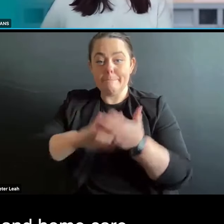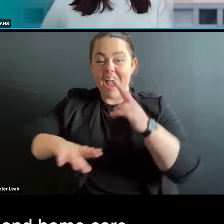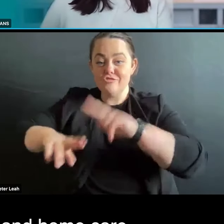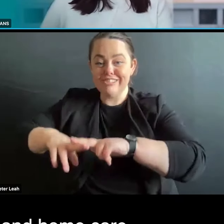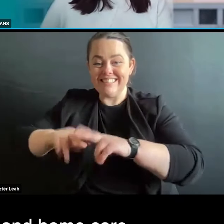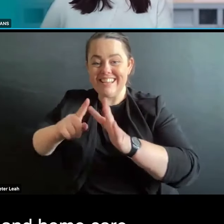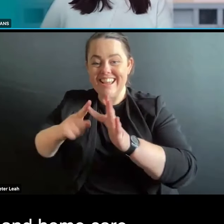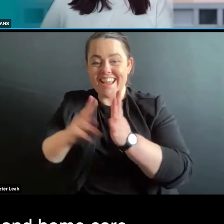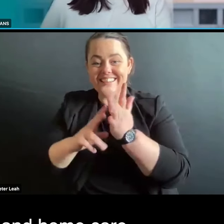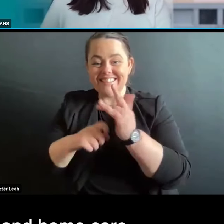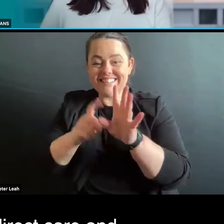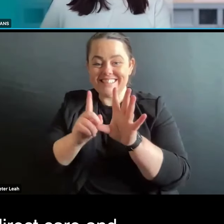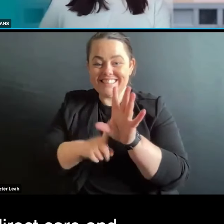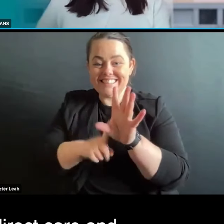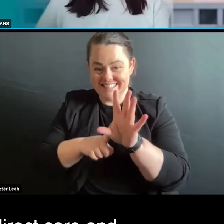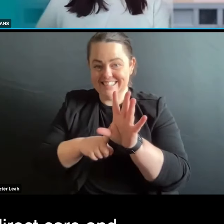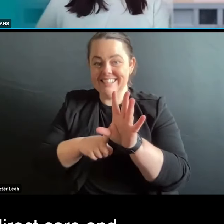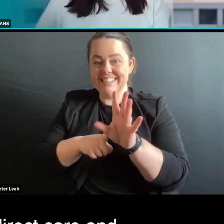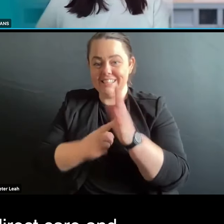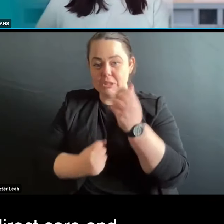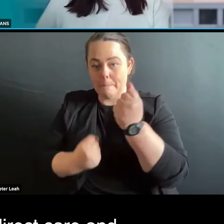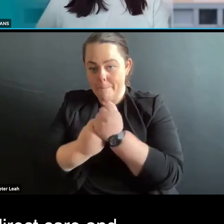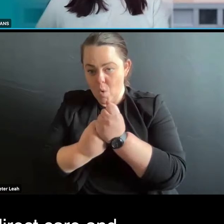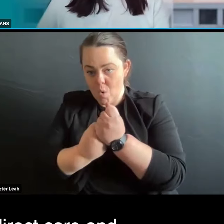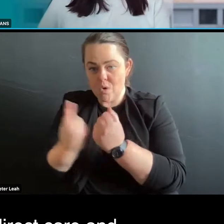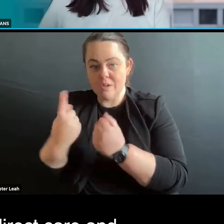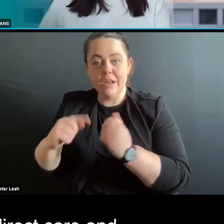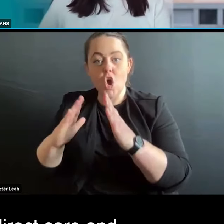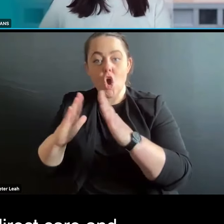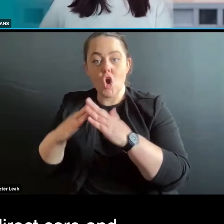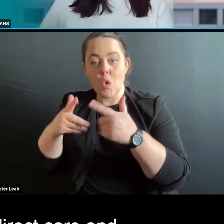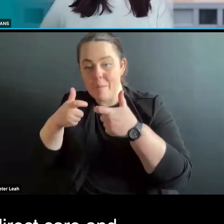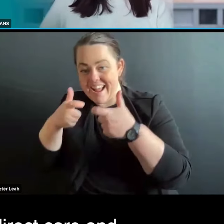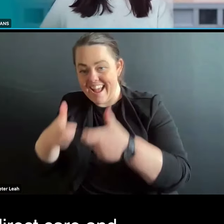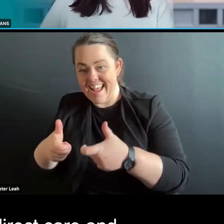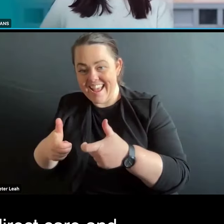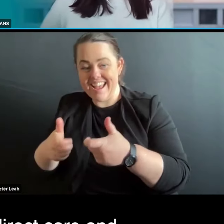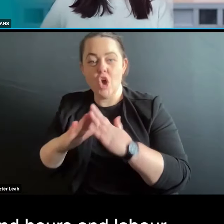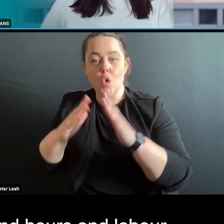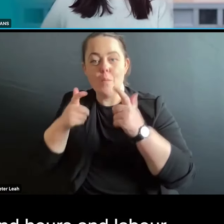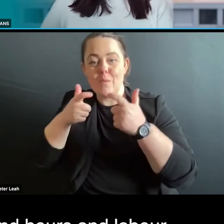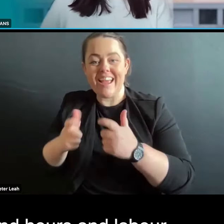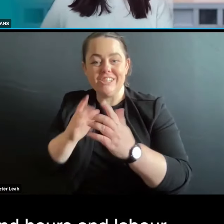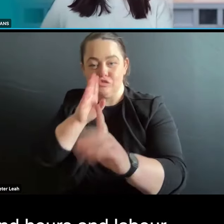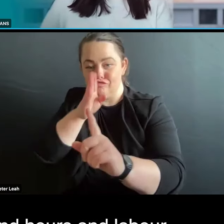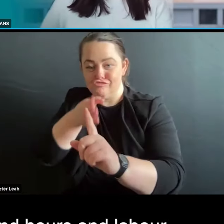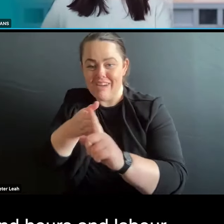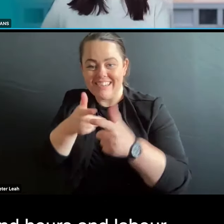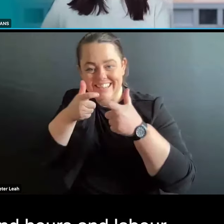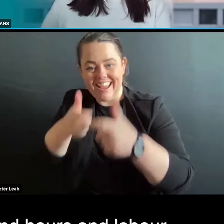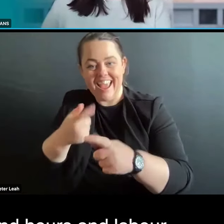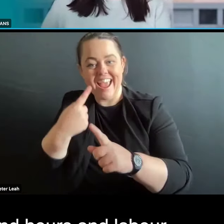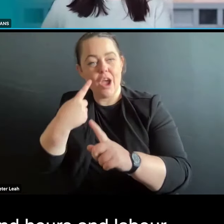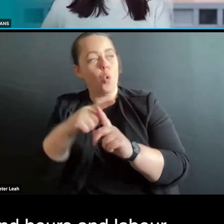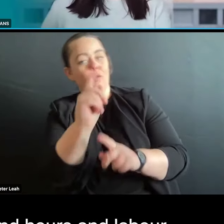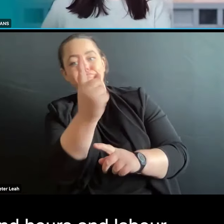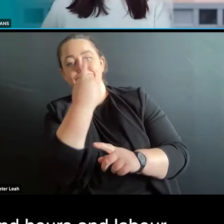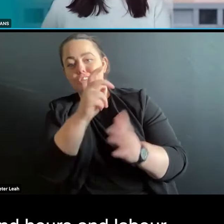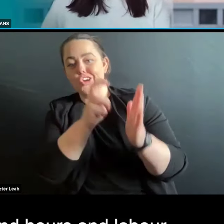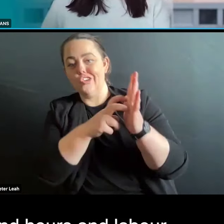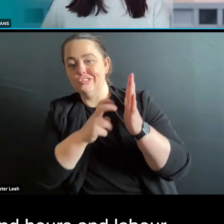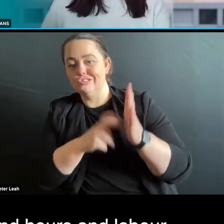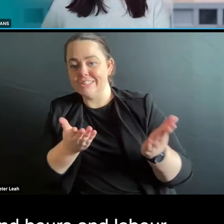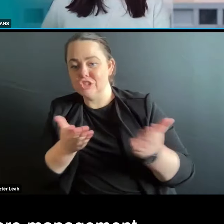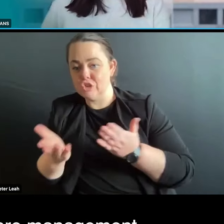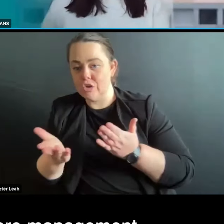care, and home care providers will also report on direct care and contracted services, labour costs and